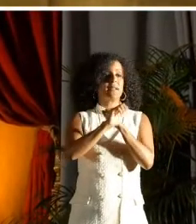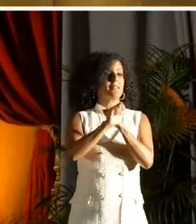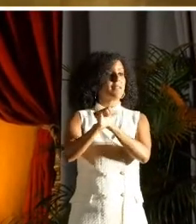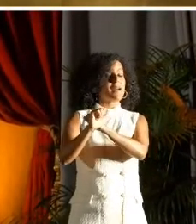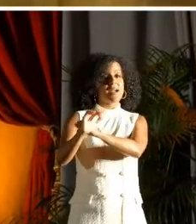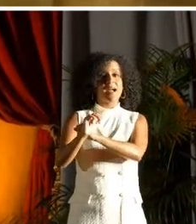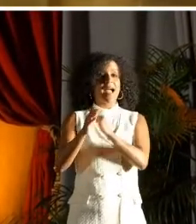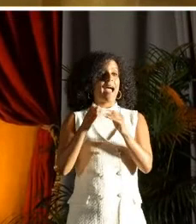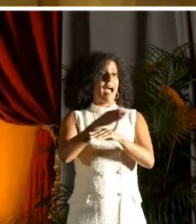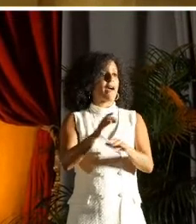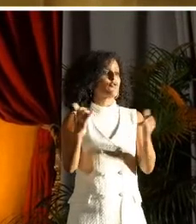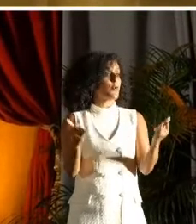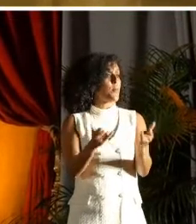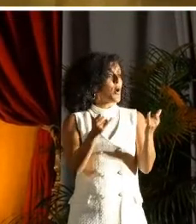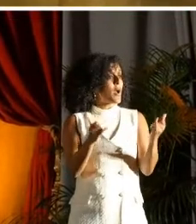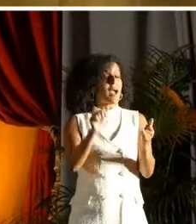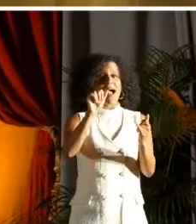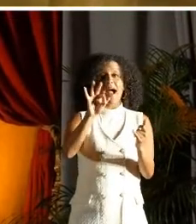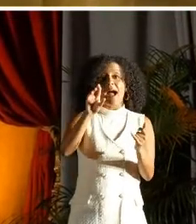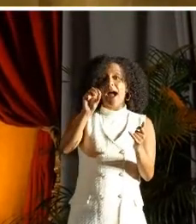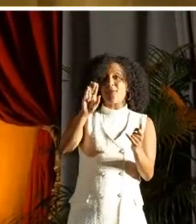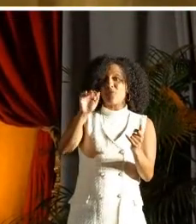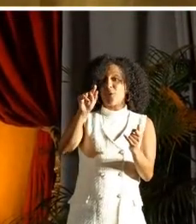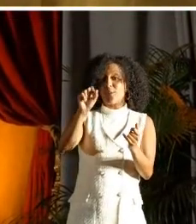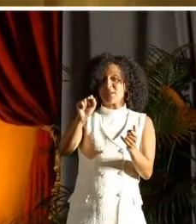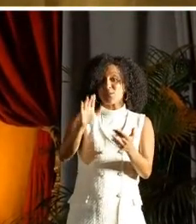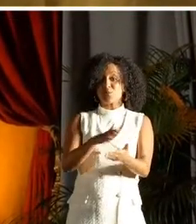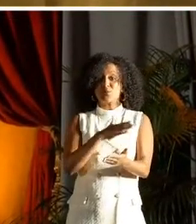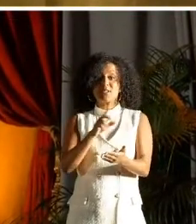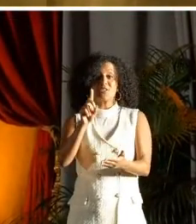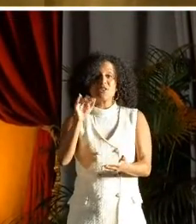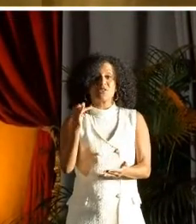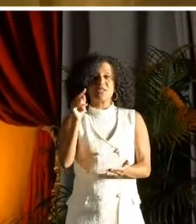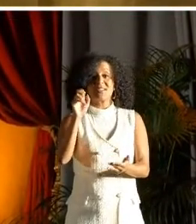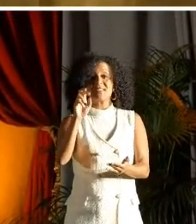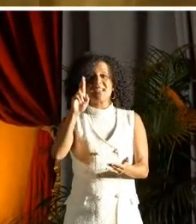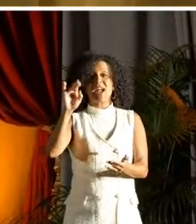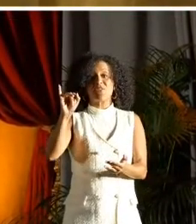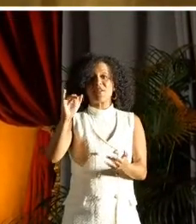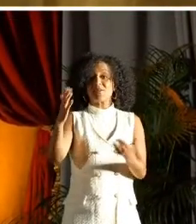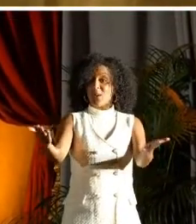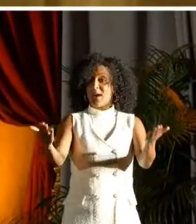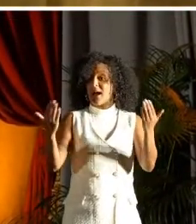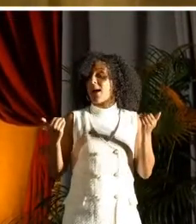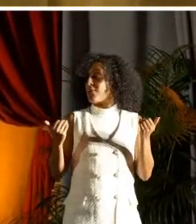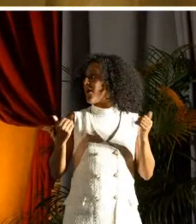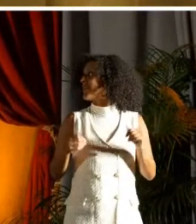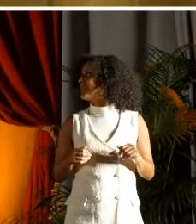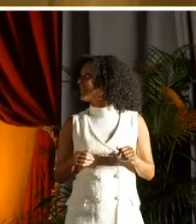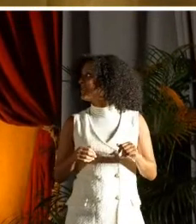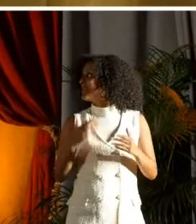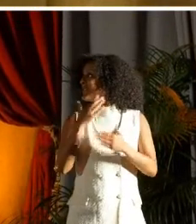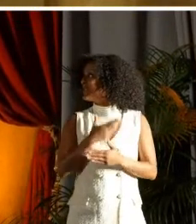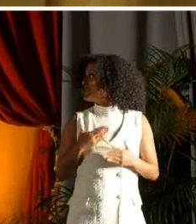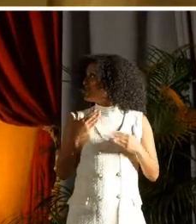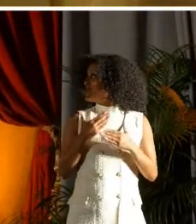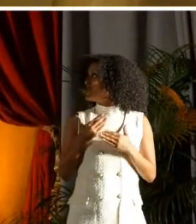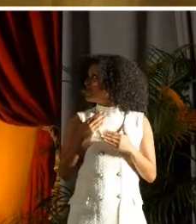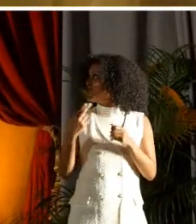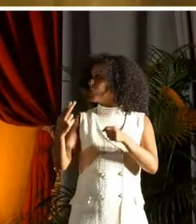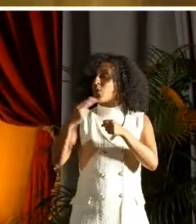and our after party of Afrobeats music by DJ Terry the Hippie. So please come on out and join